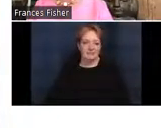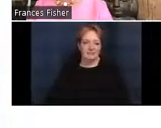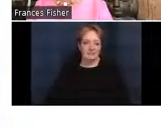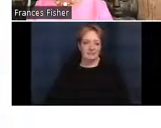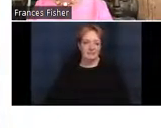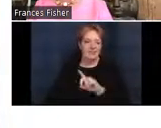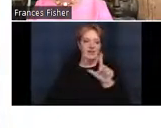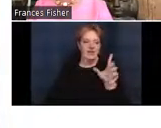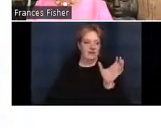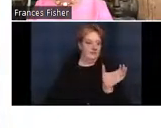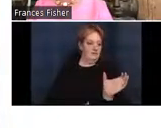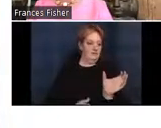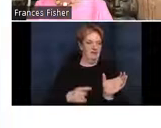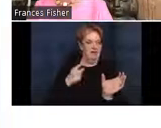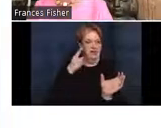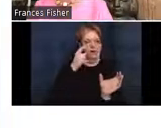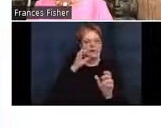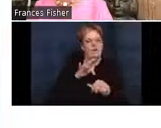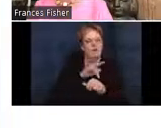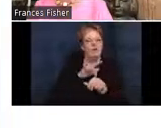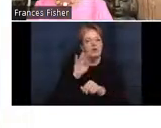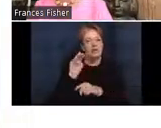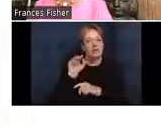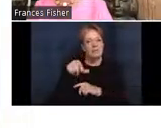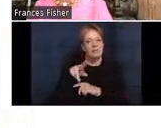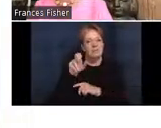side, we have one of the early maquettes in plaster.